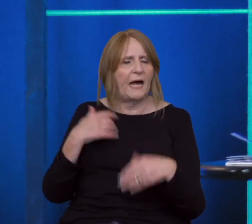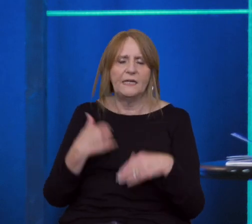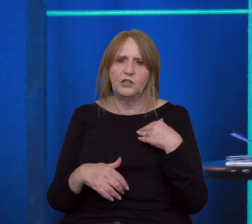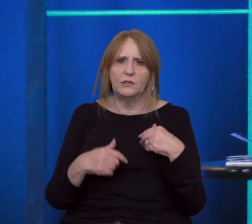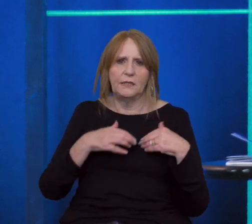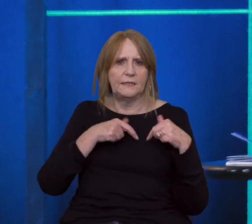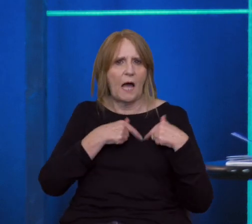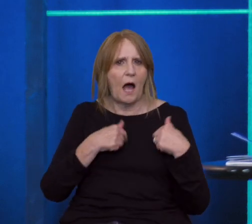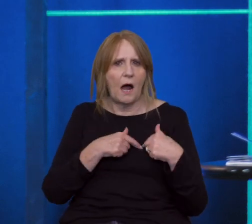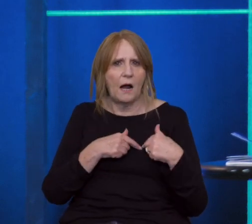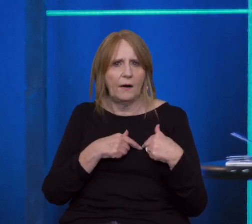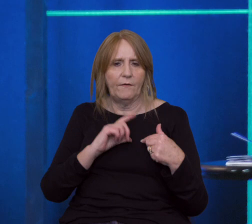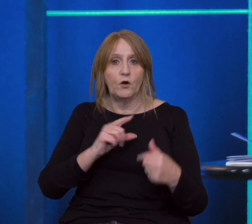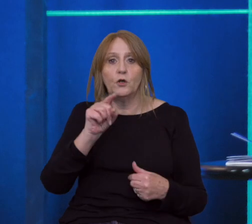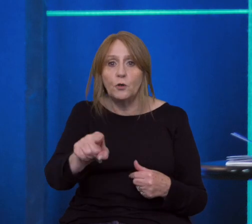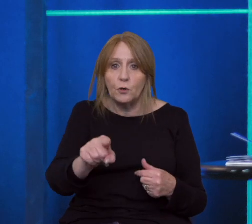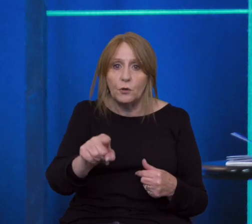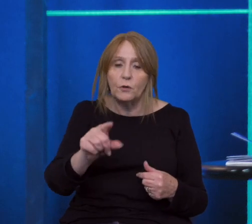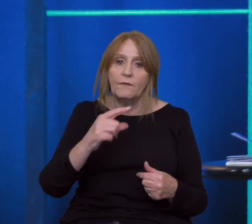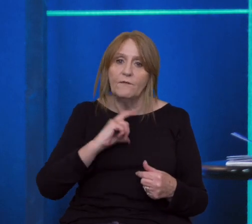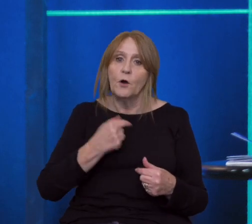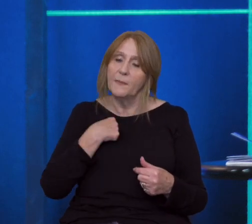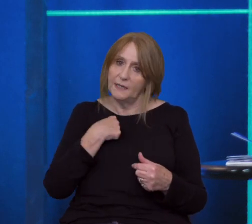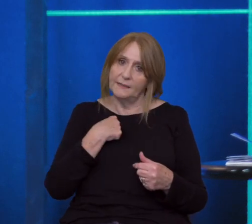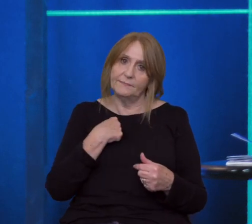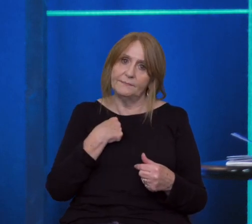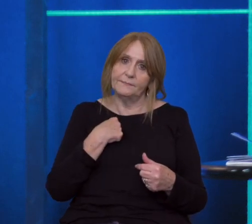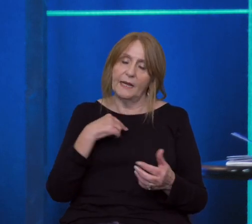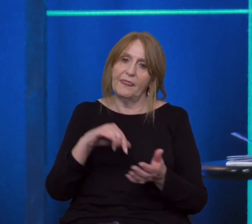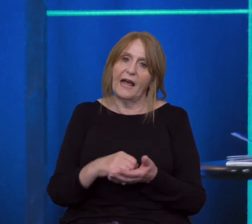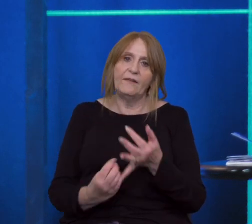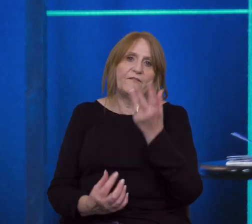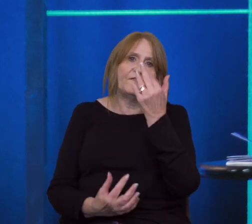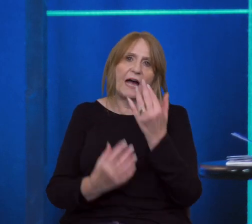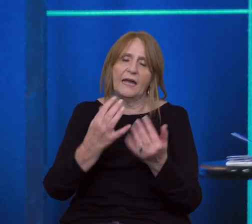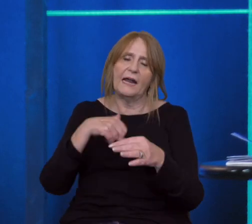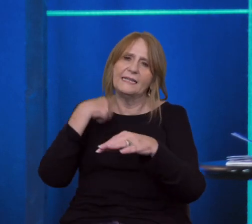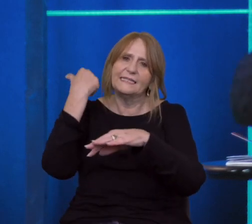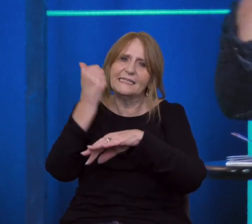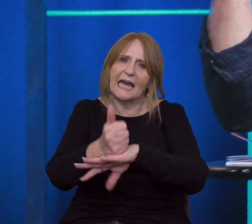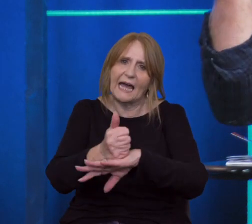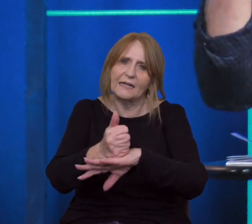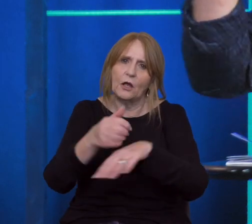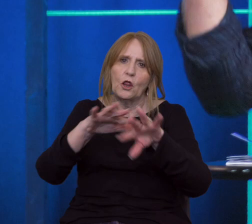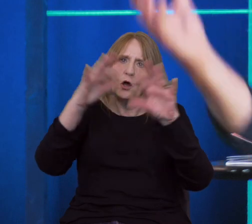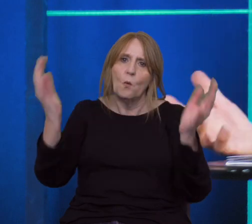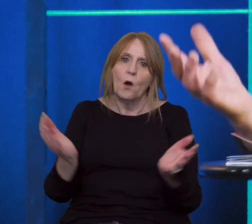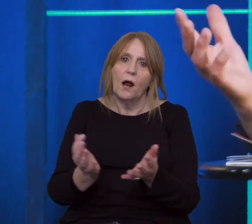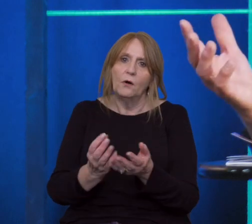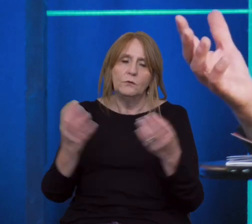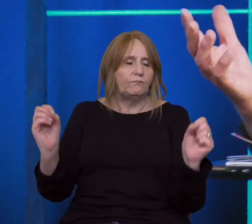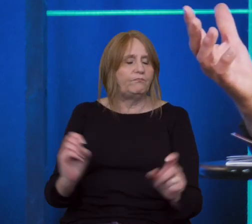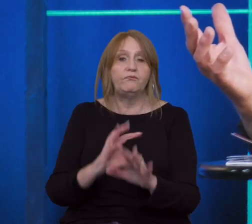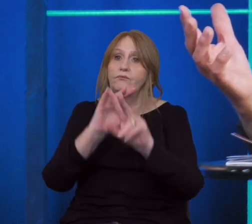His heart for you and for me. And that fire has set the world